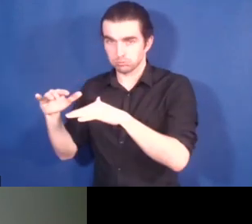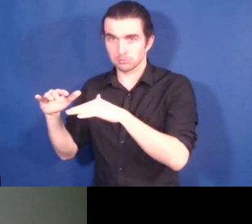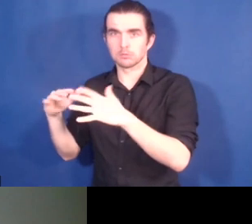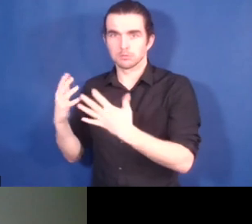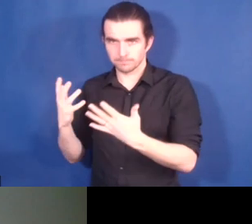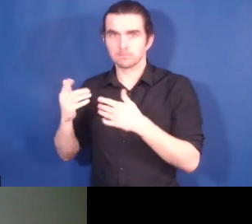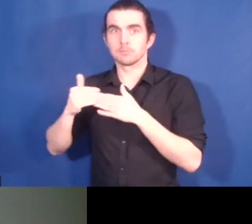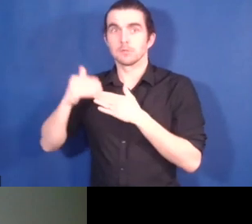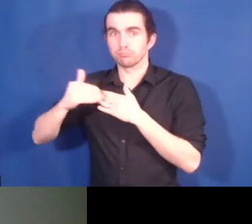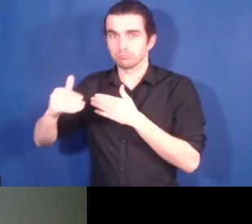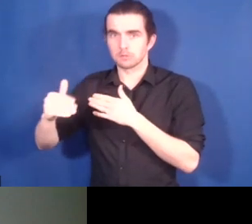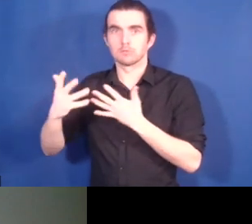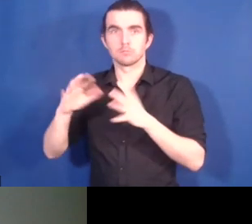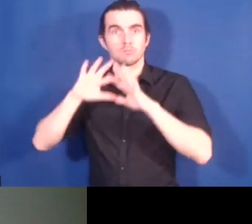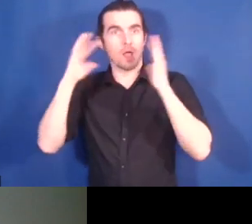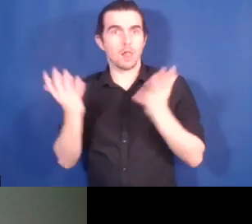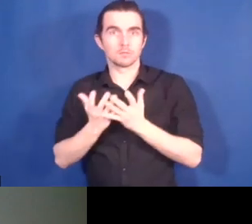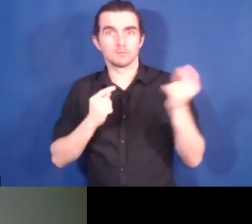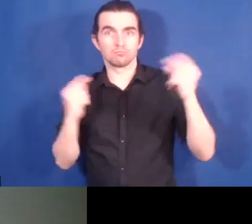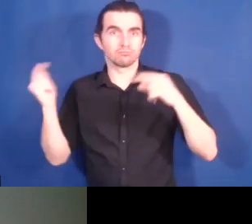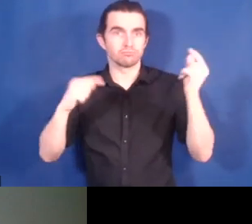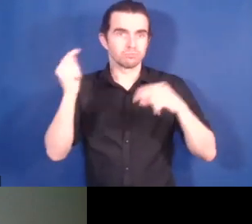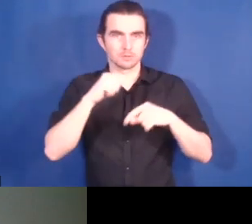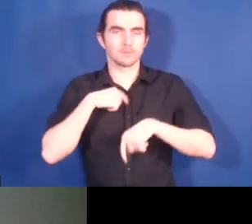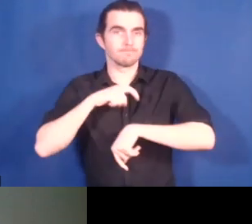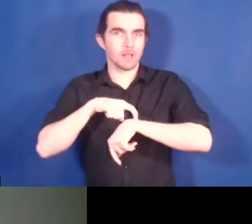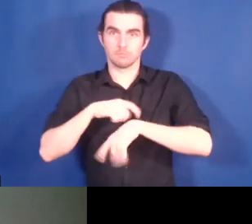And the Global Academic Interdisciplinary Network